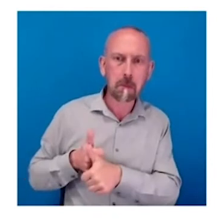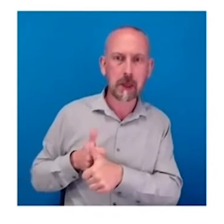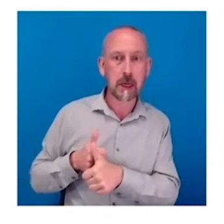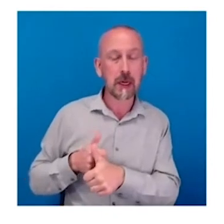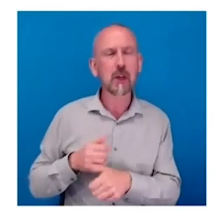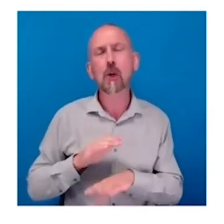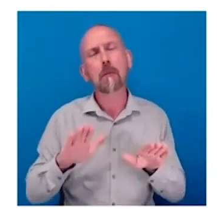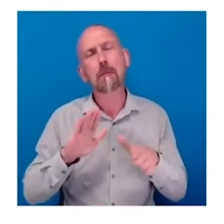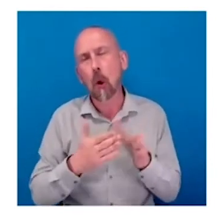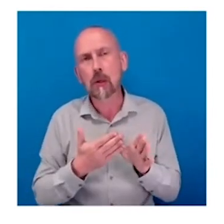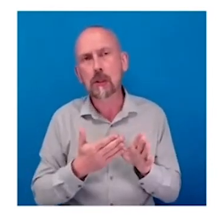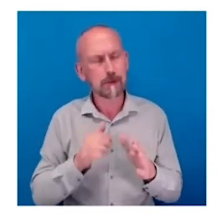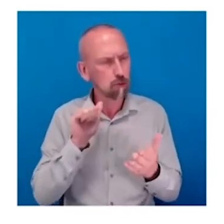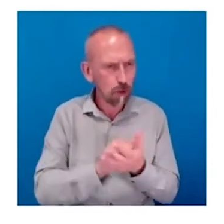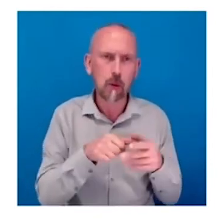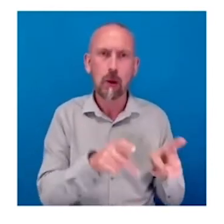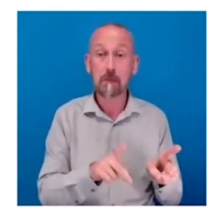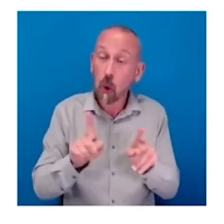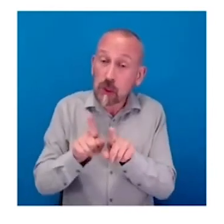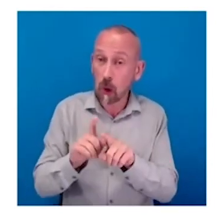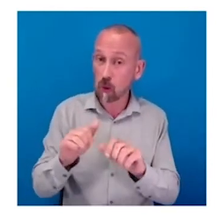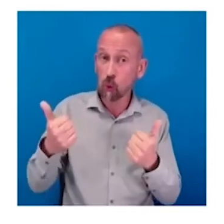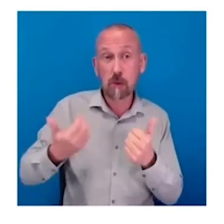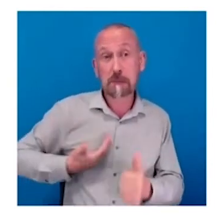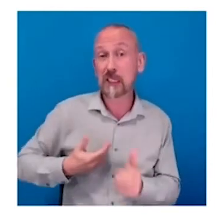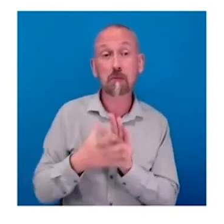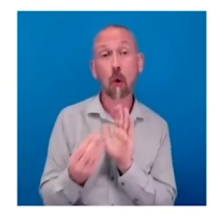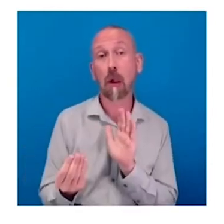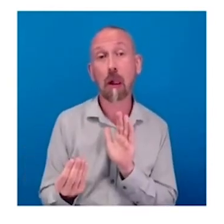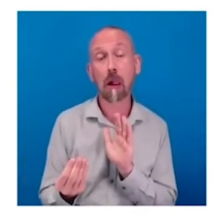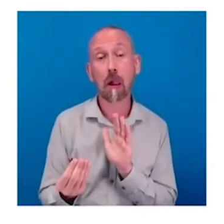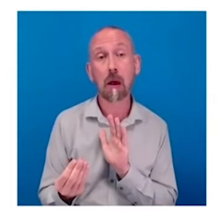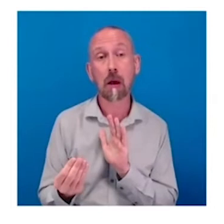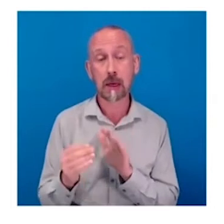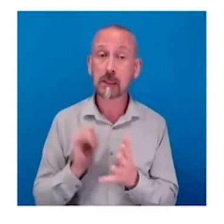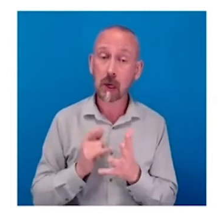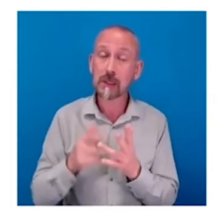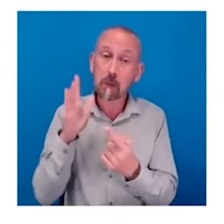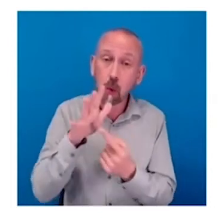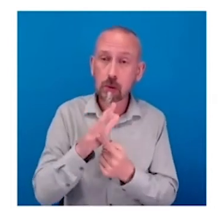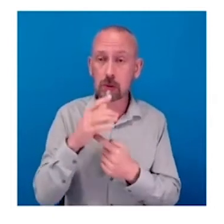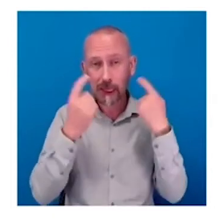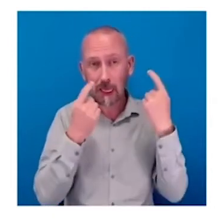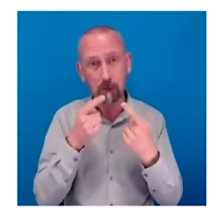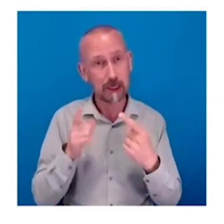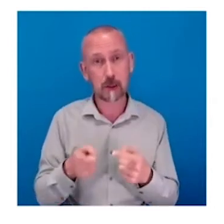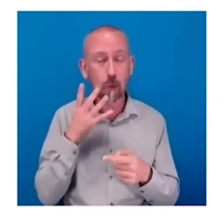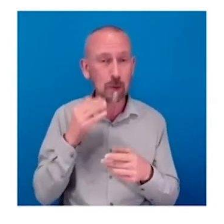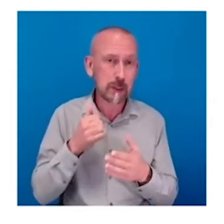right, because it's part of the business model. And those things are important to think about, and as we move smart cities